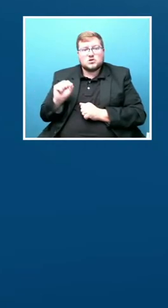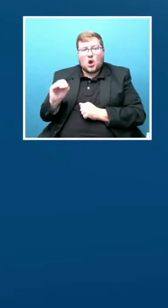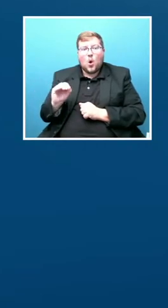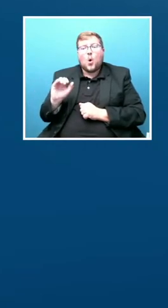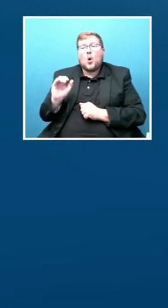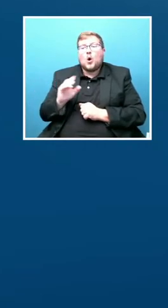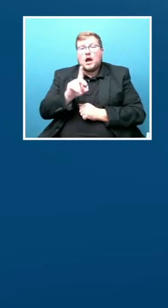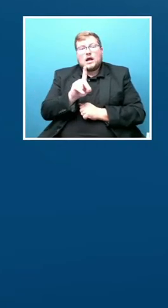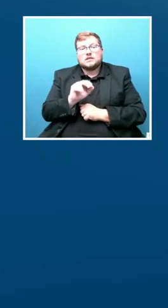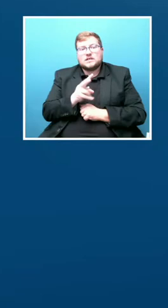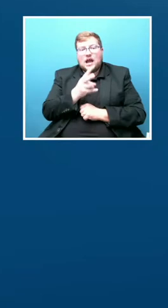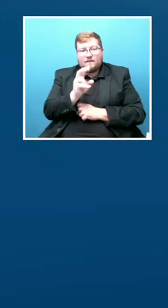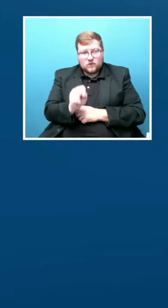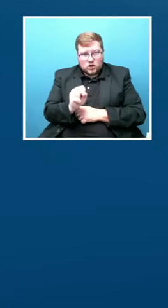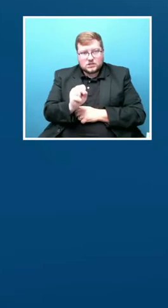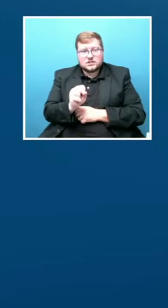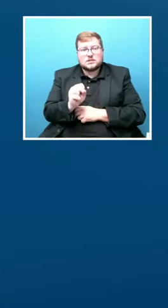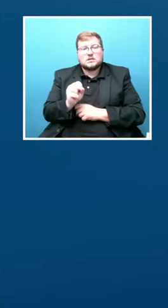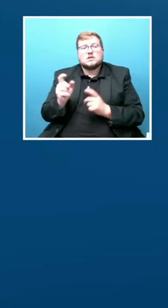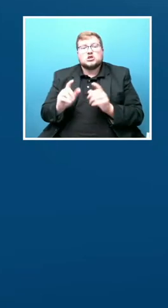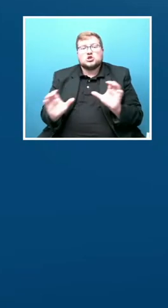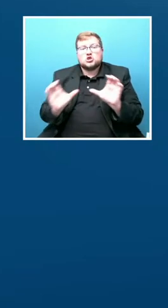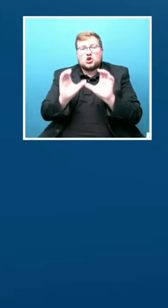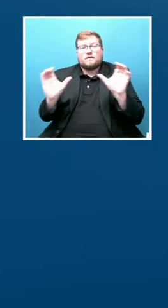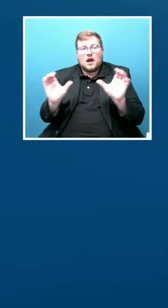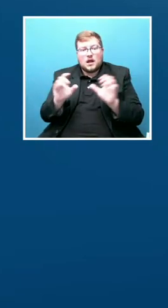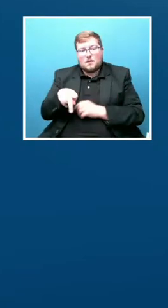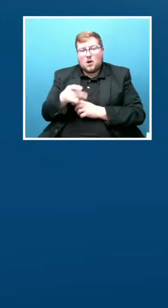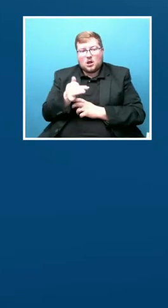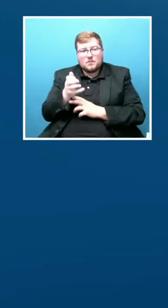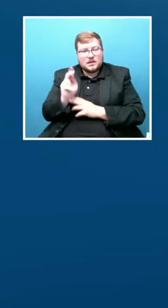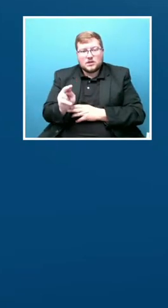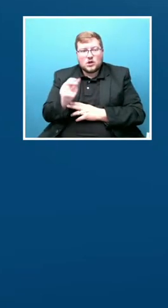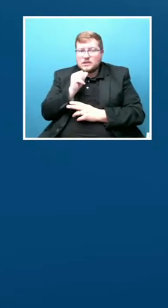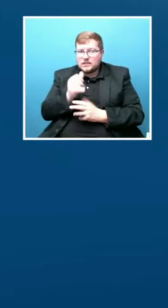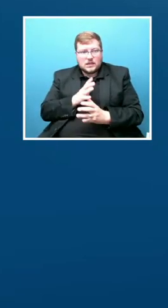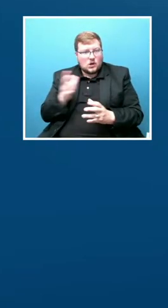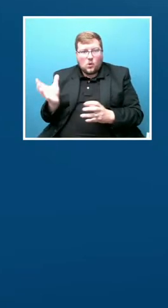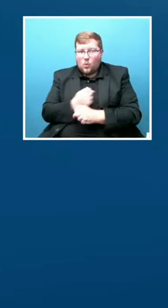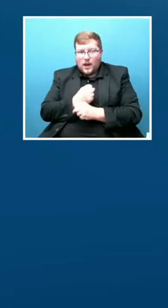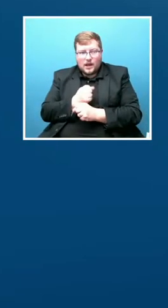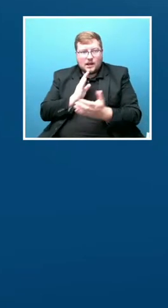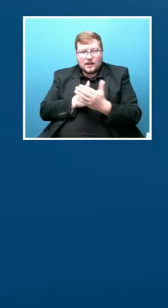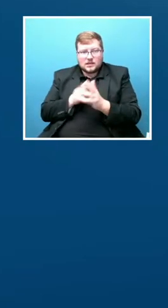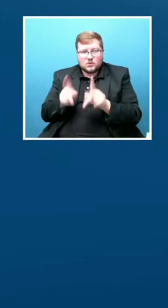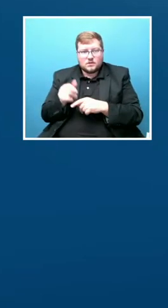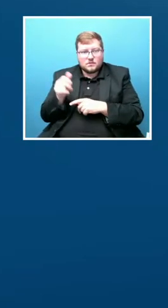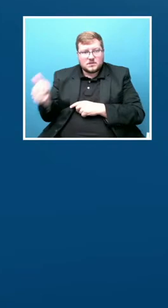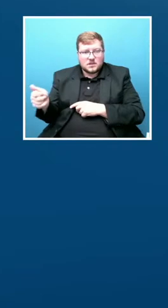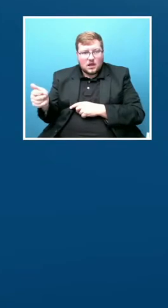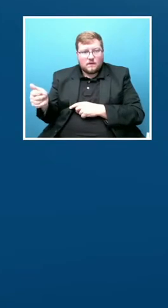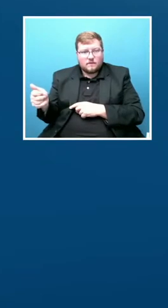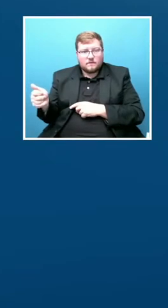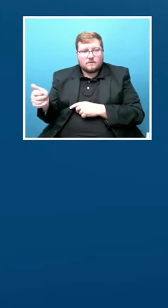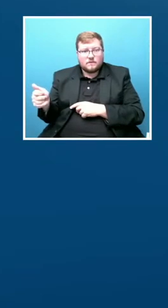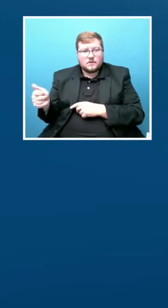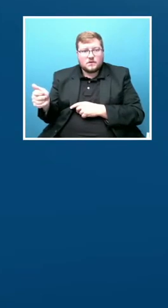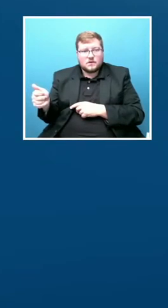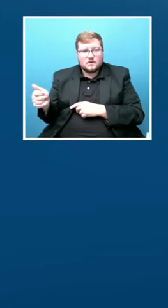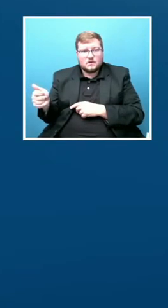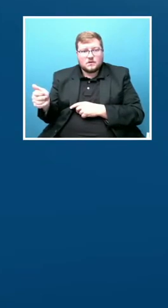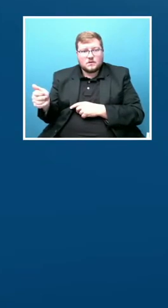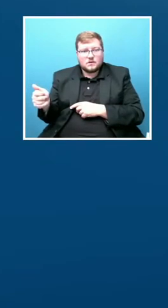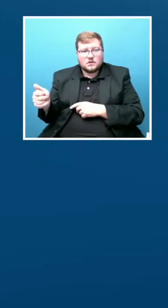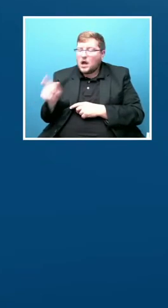parliamentarian did not win in this election against someone who did not have, and she was, I'm